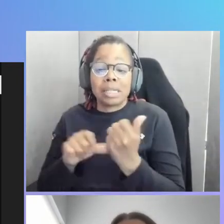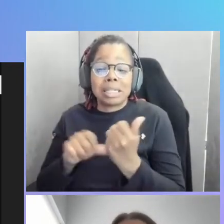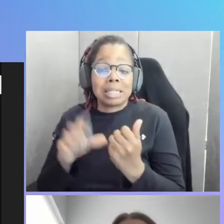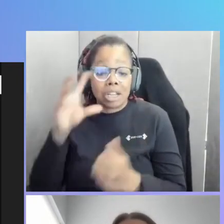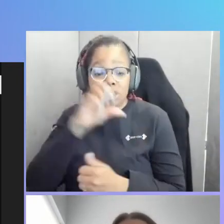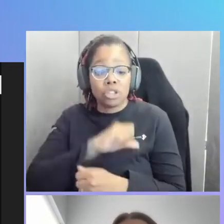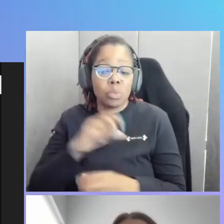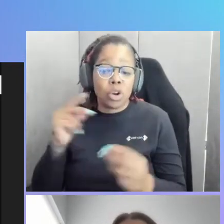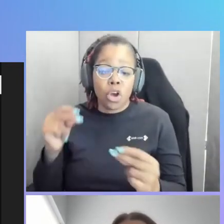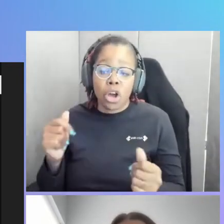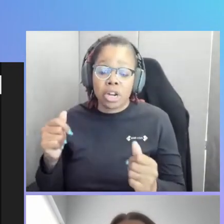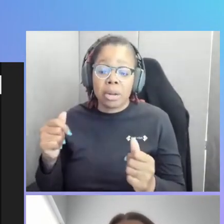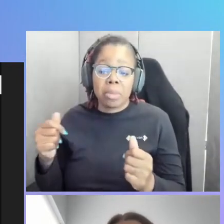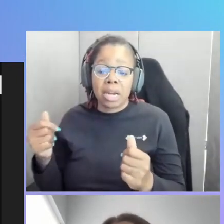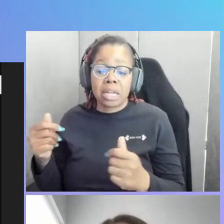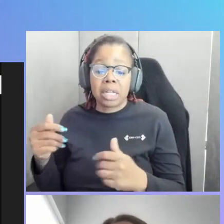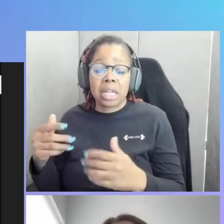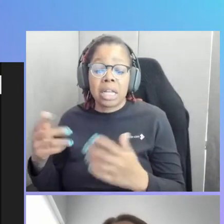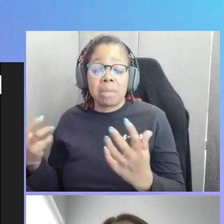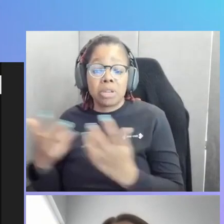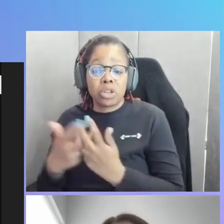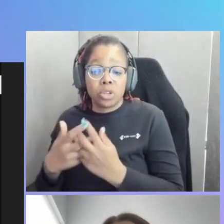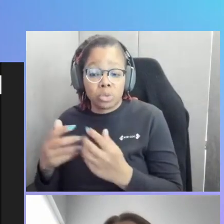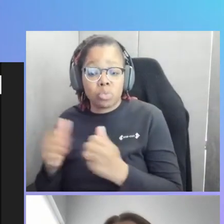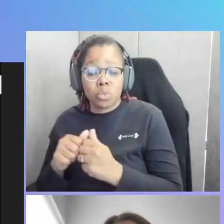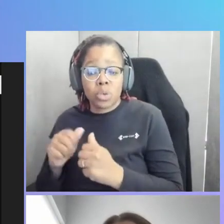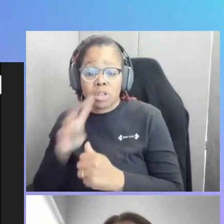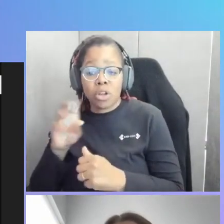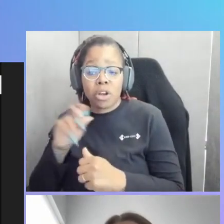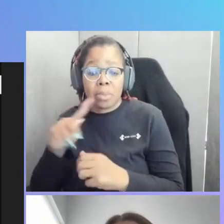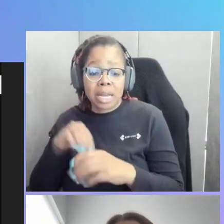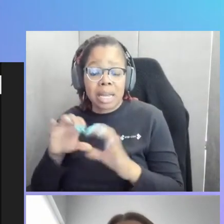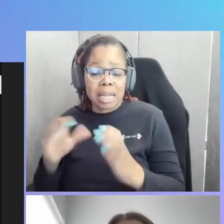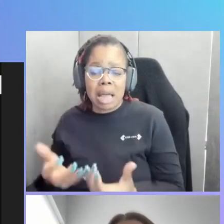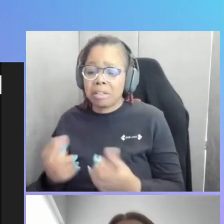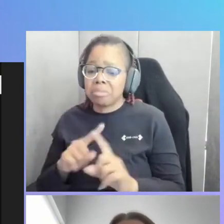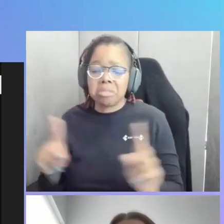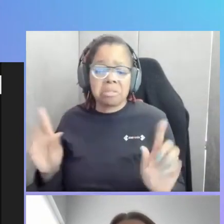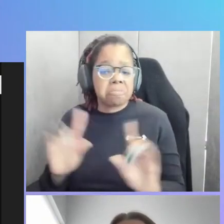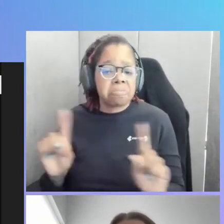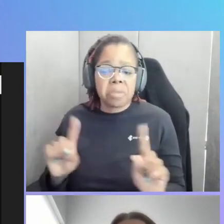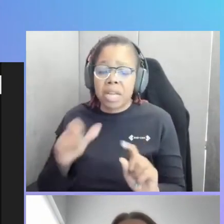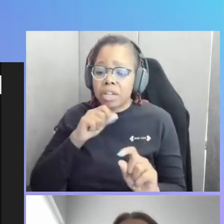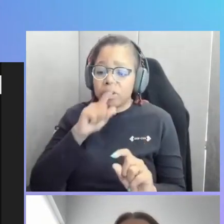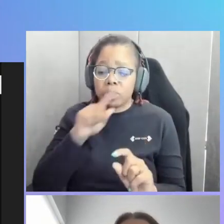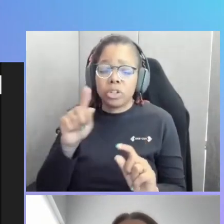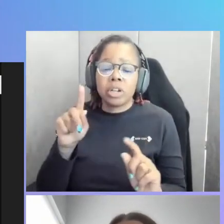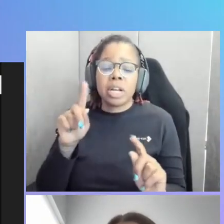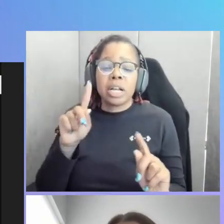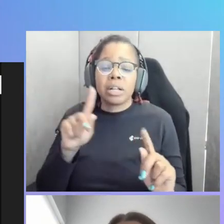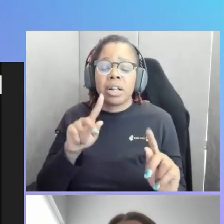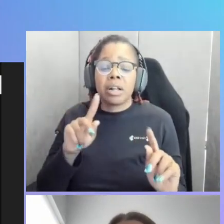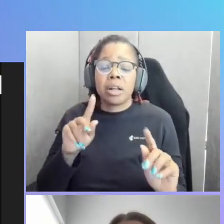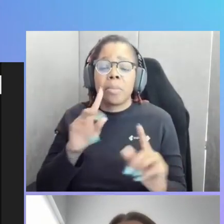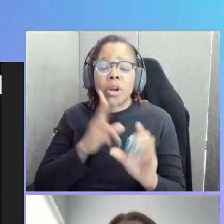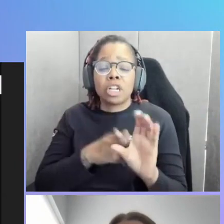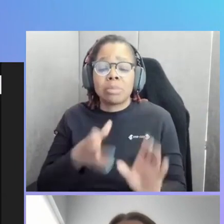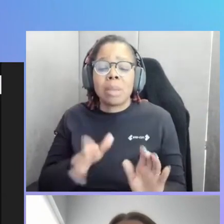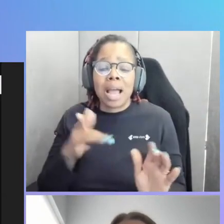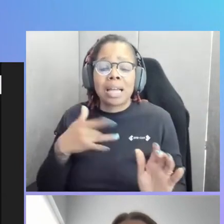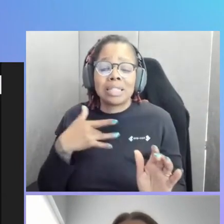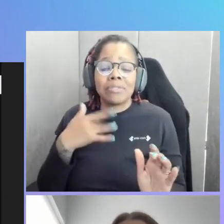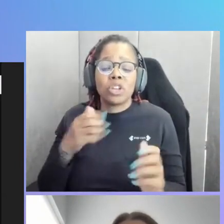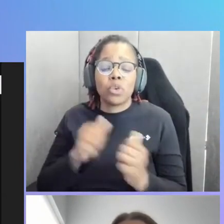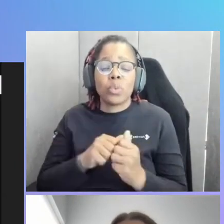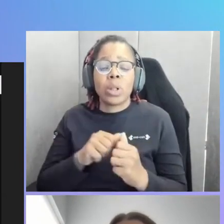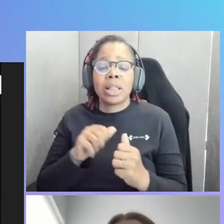automatically be queued in class with TalkBack, but that actually wasn't the case, and participants would need to feel around on the tablet with their